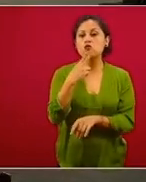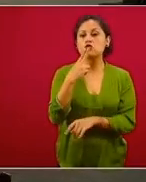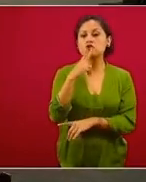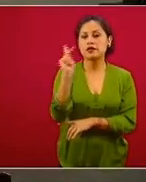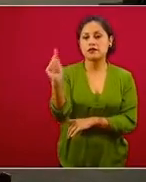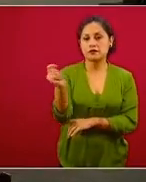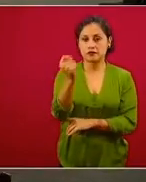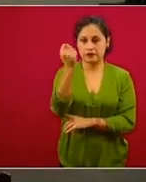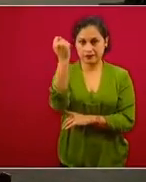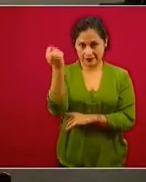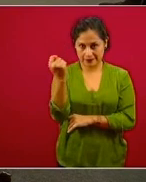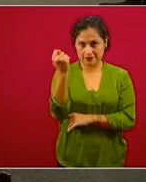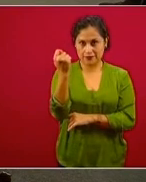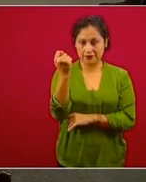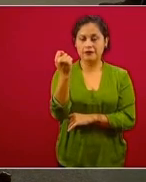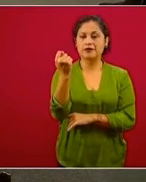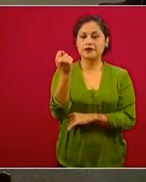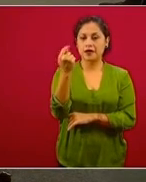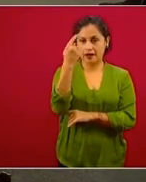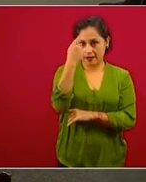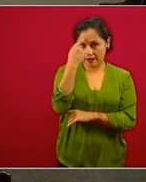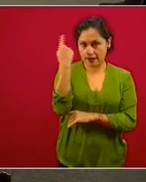use the